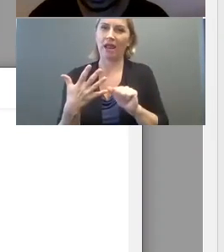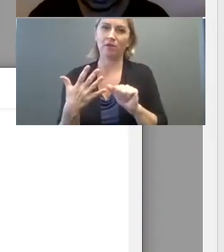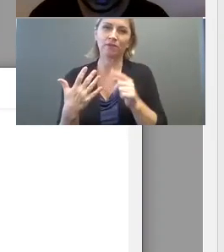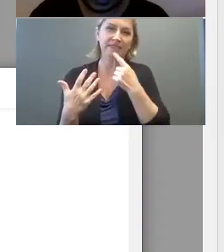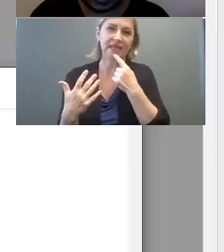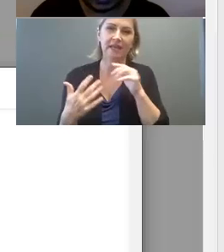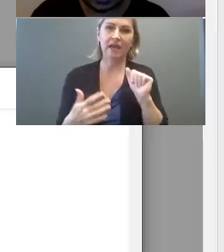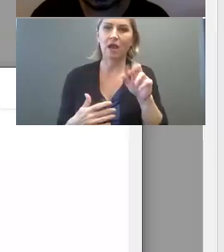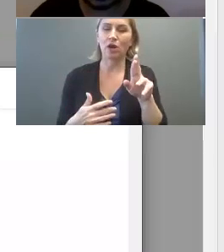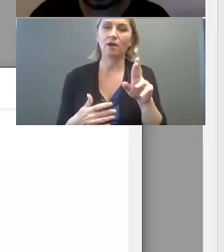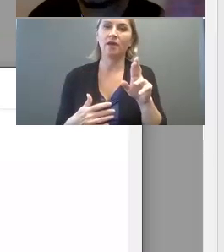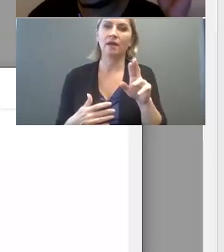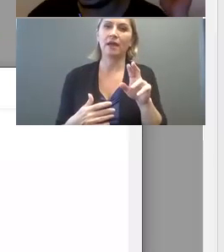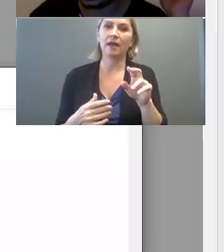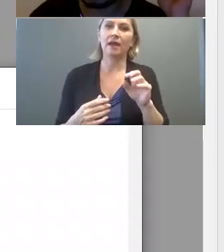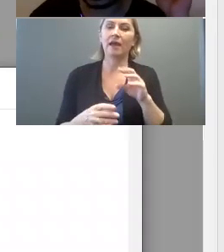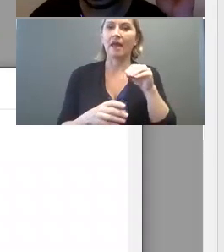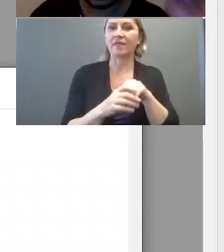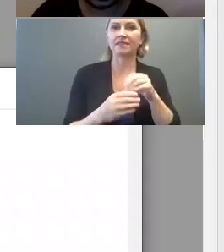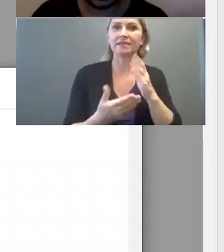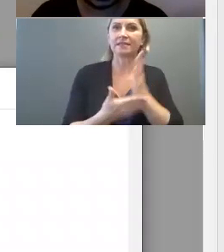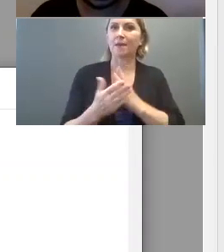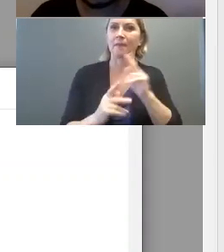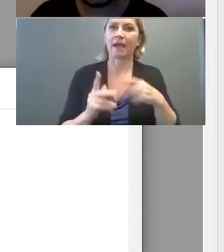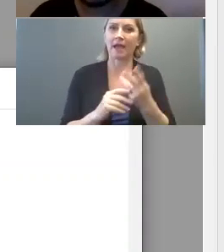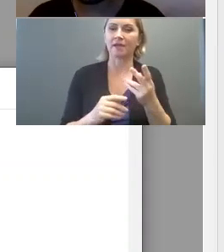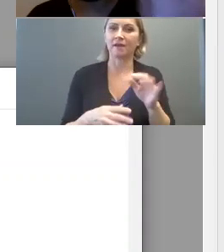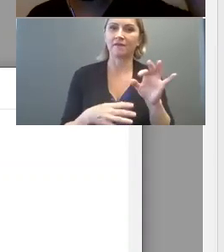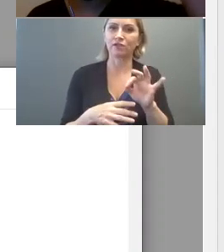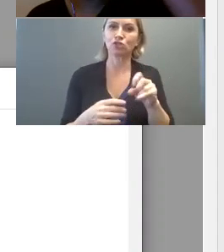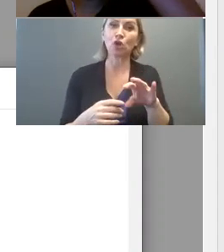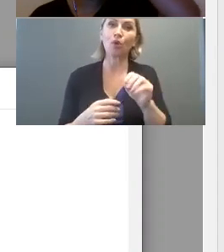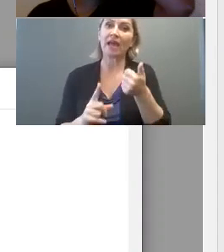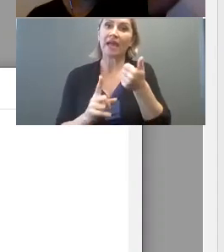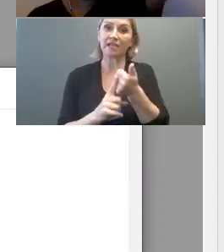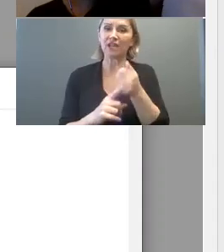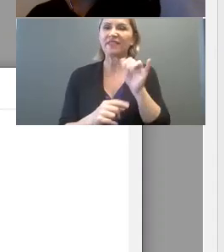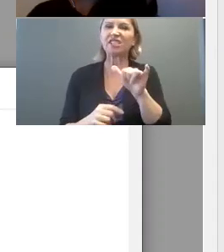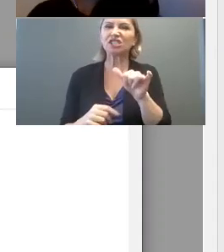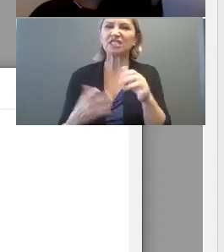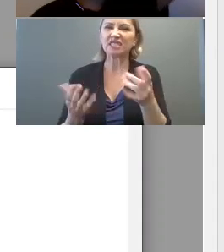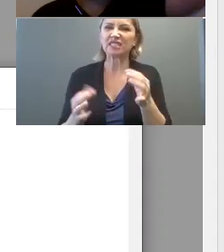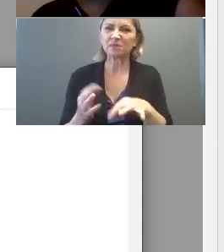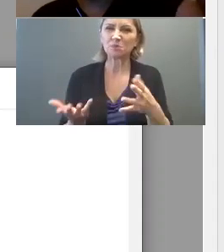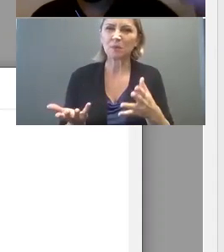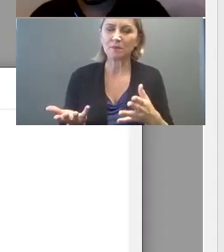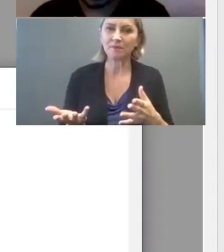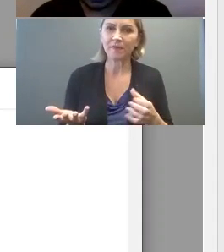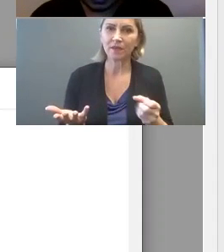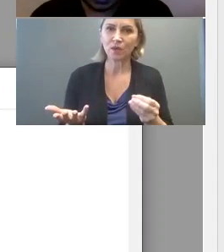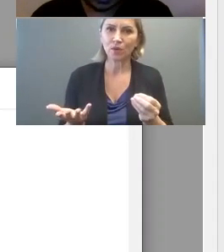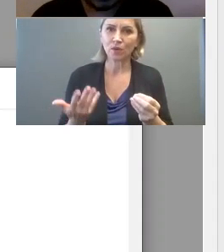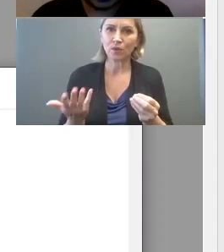ARR, and returns some form of an integer number, right? And this is just pseudo code, right, in C++ terms or